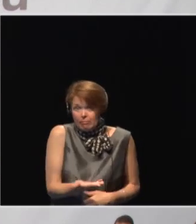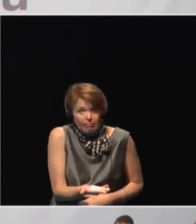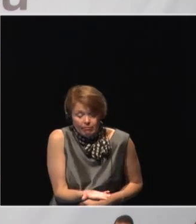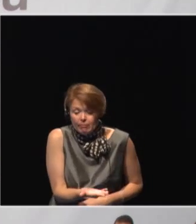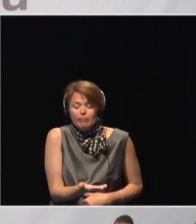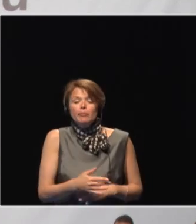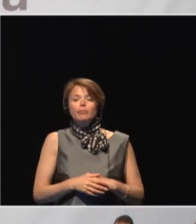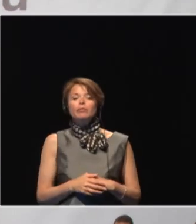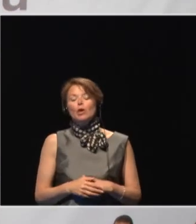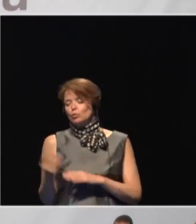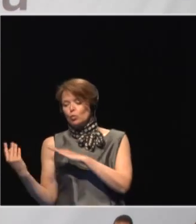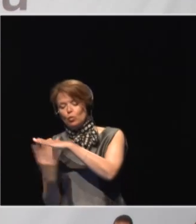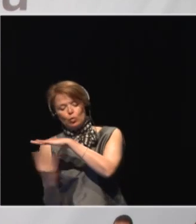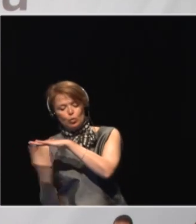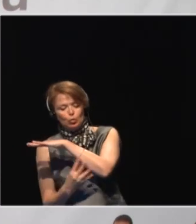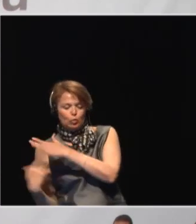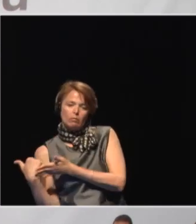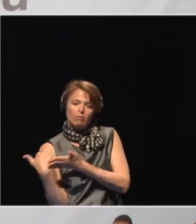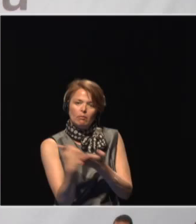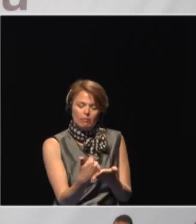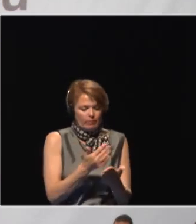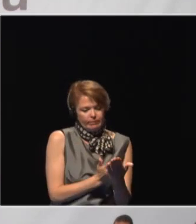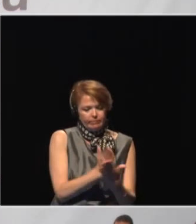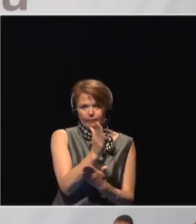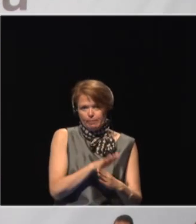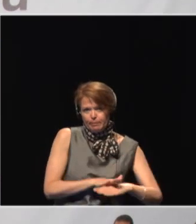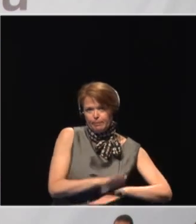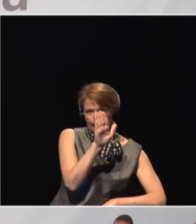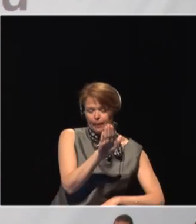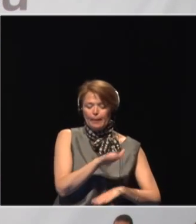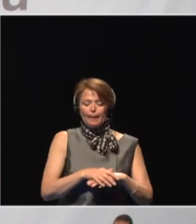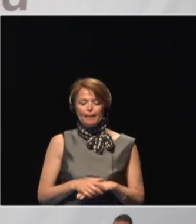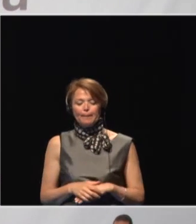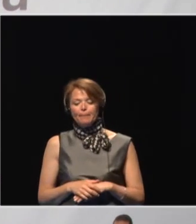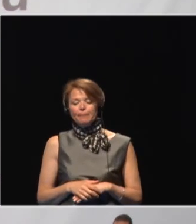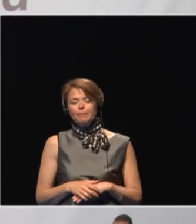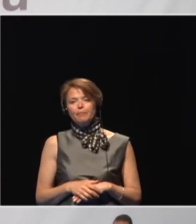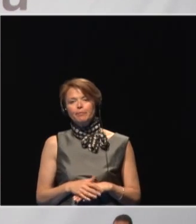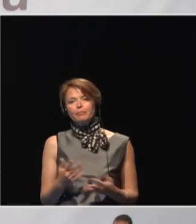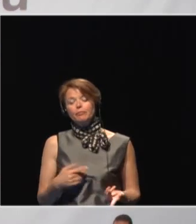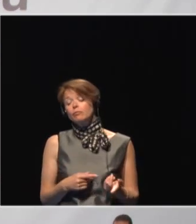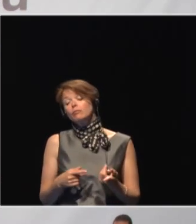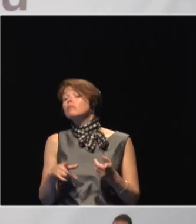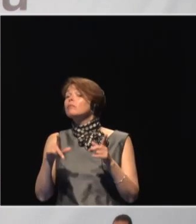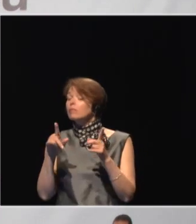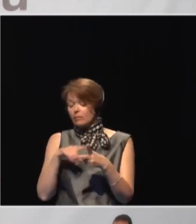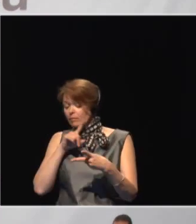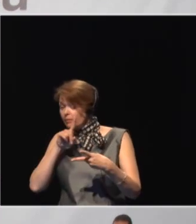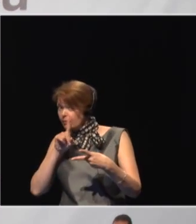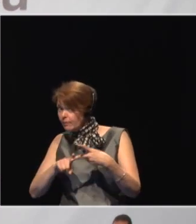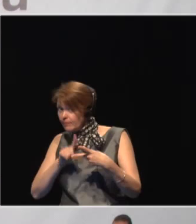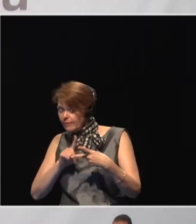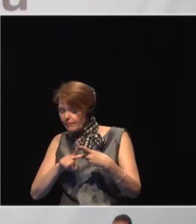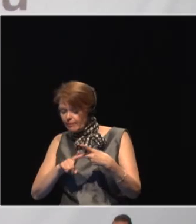result of that, they improve the development from one side. On the other side, and at the same time that they are doing